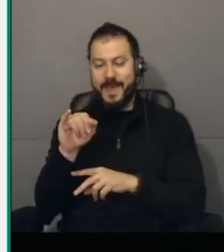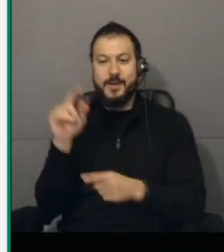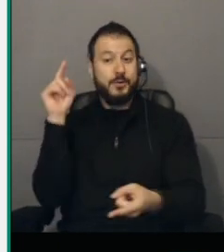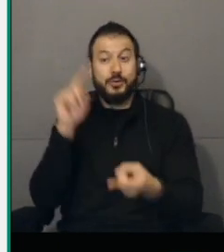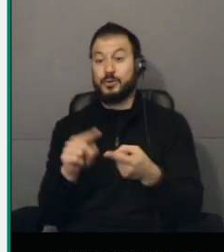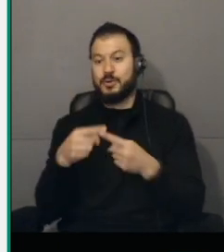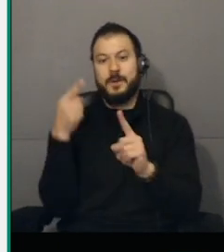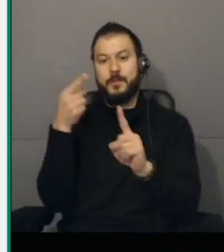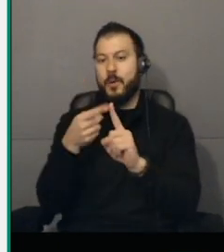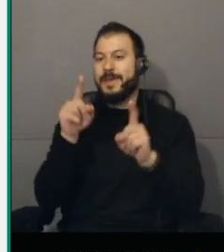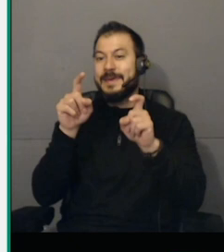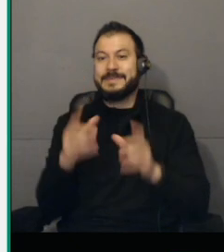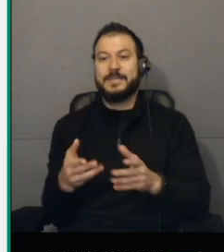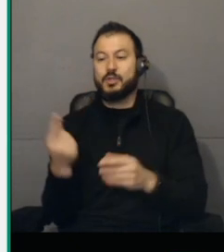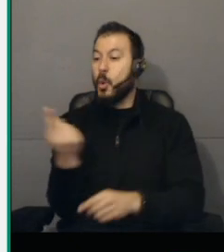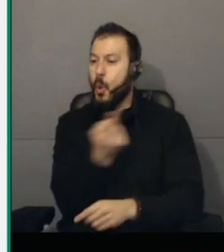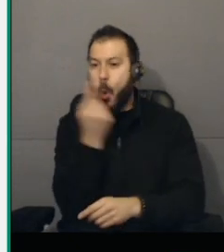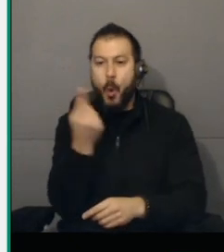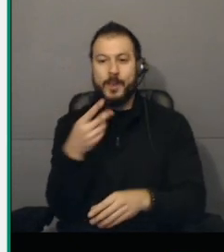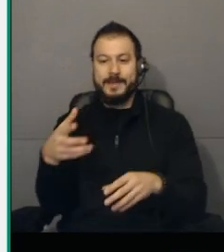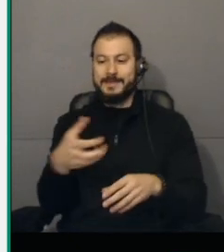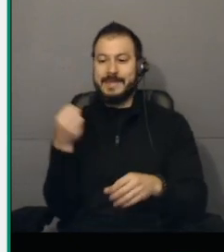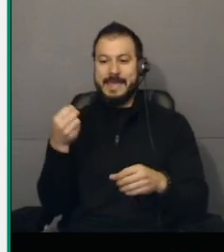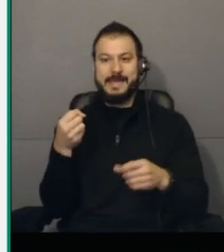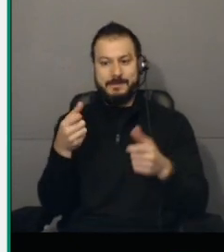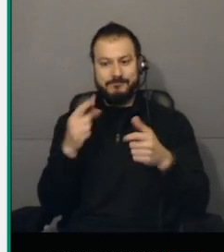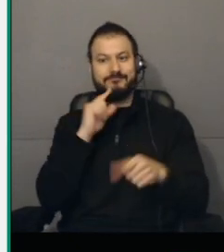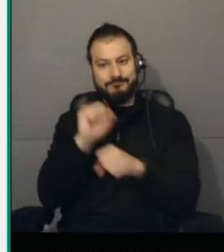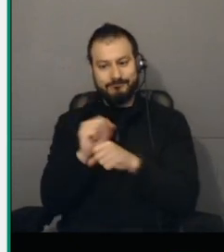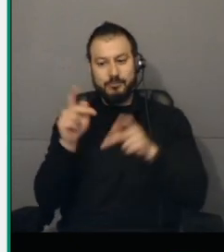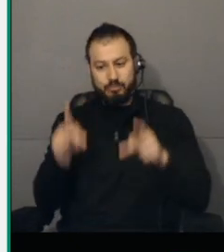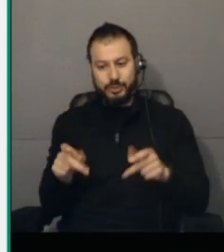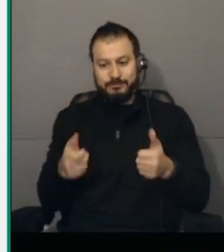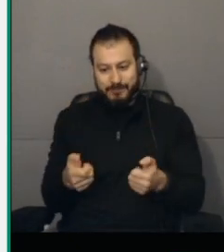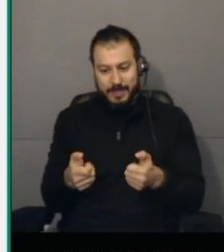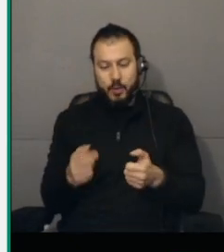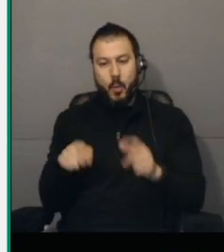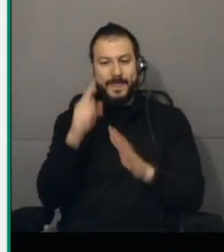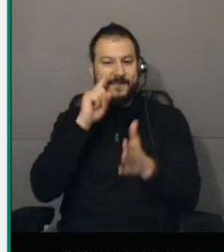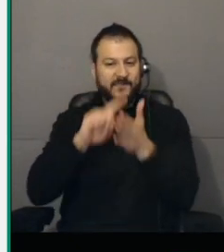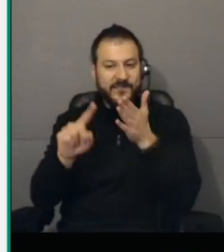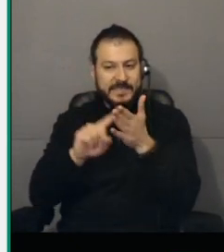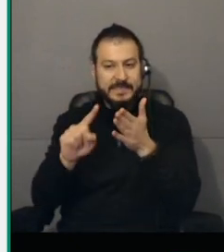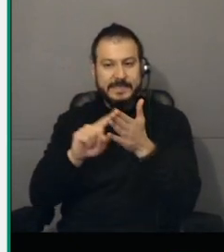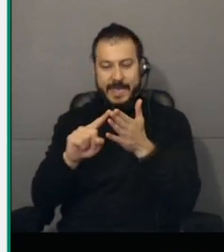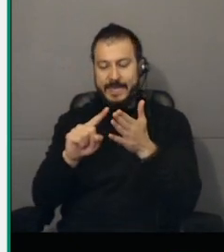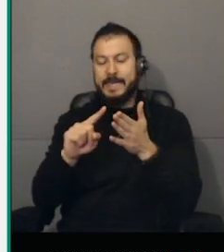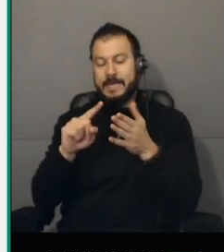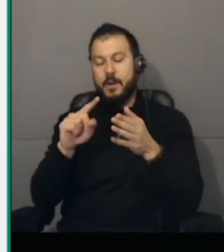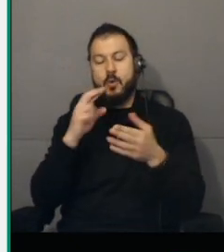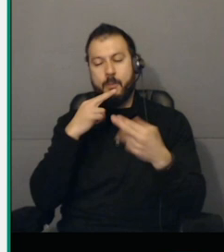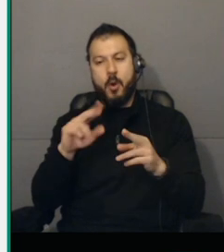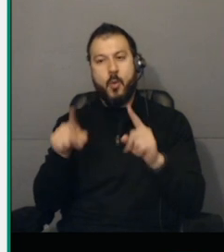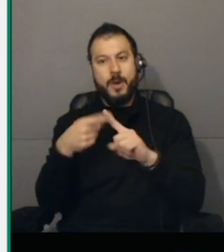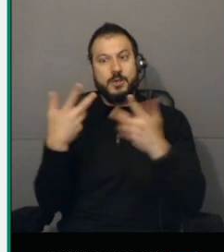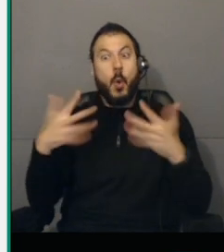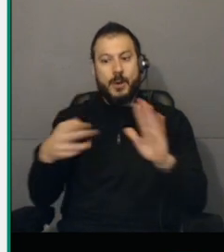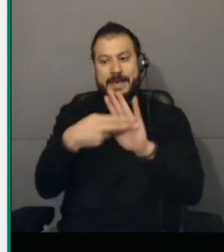reduced to the point where testers now only take a manual approach when they are investigating bugs that are already highlighted by the report.